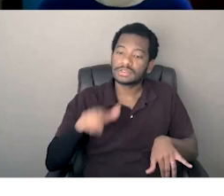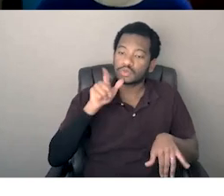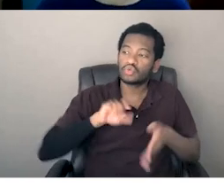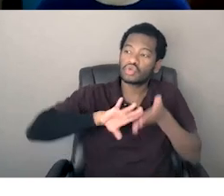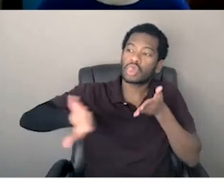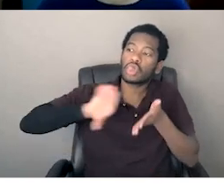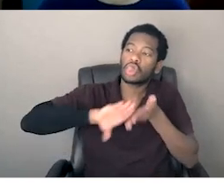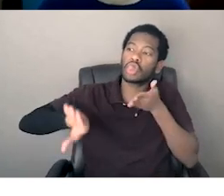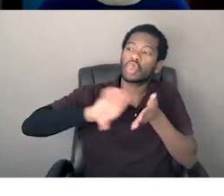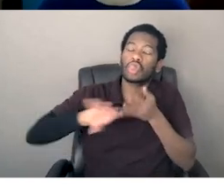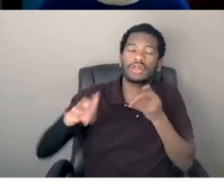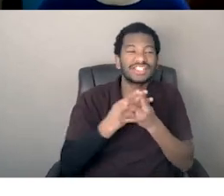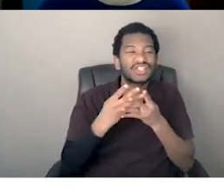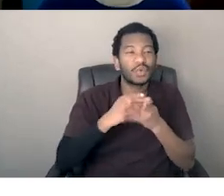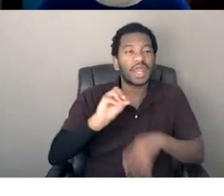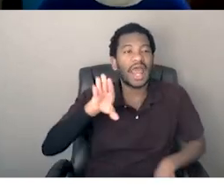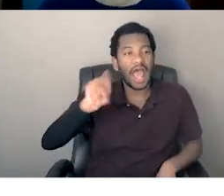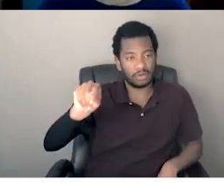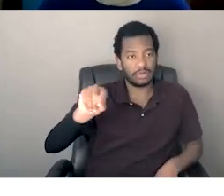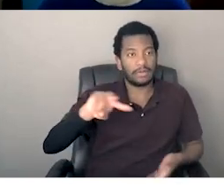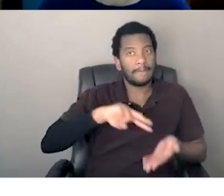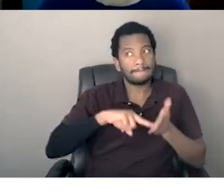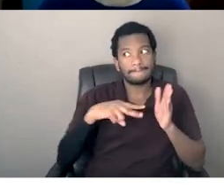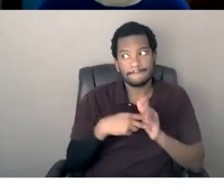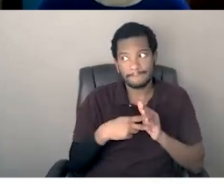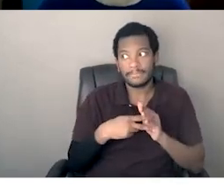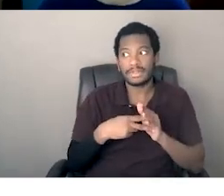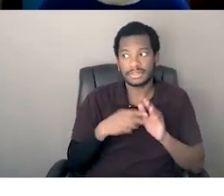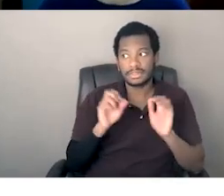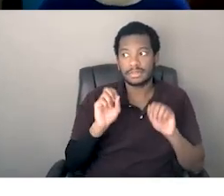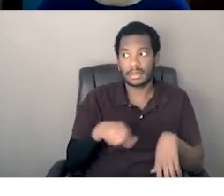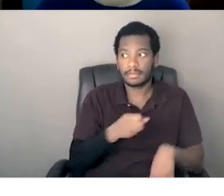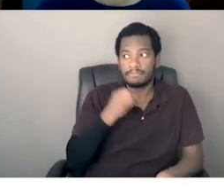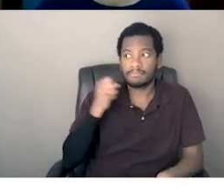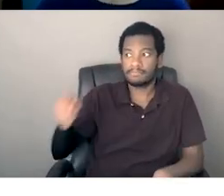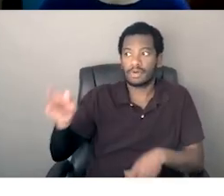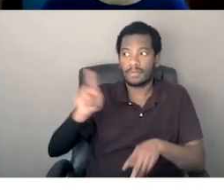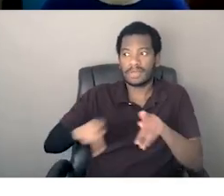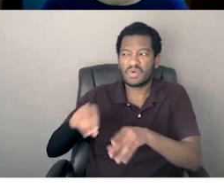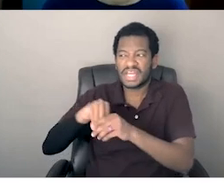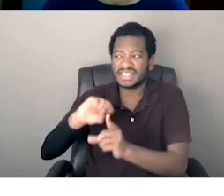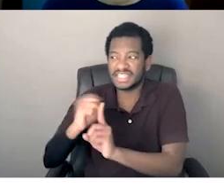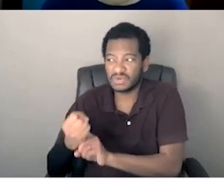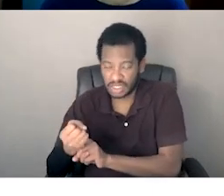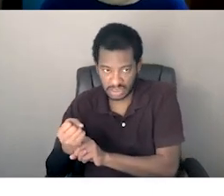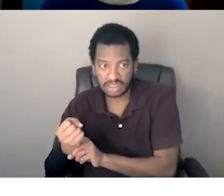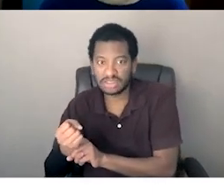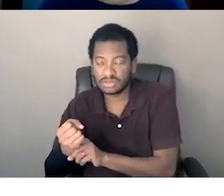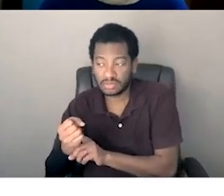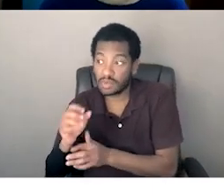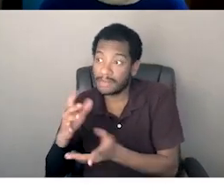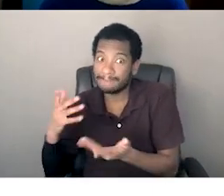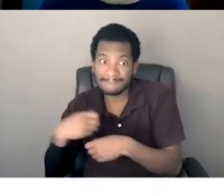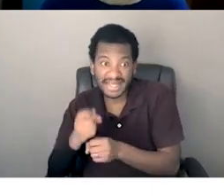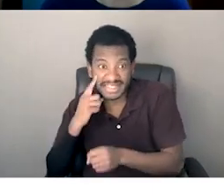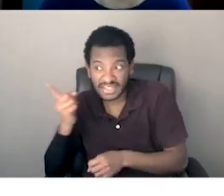put people in situations where it makes sense to hide information that would disqualify you from a particular benefit. And